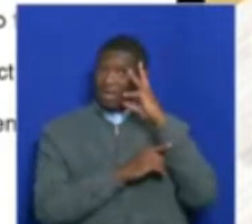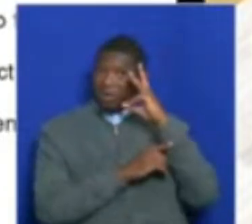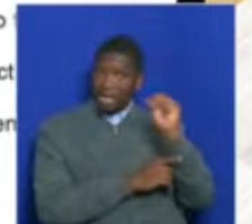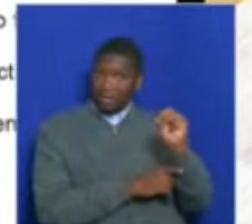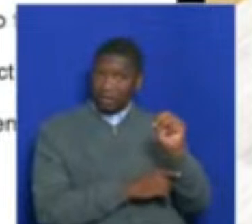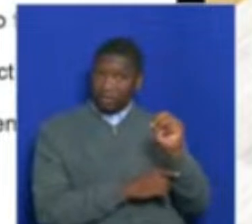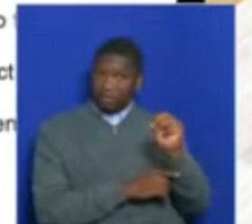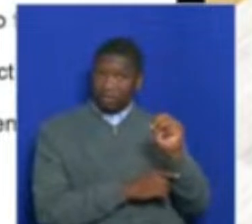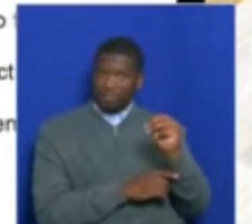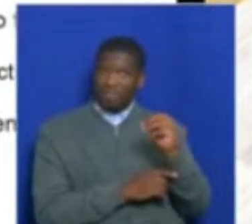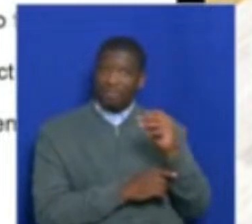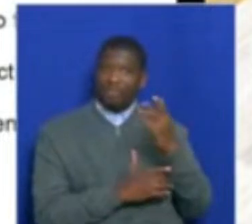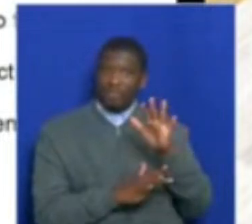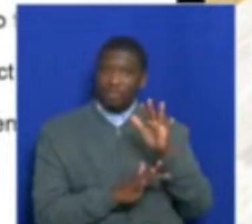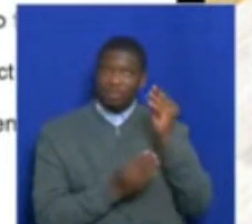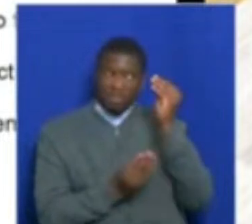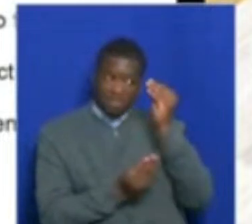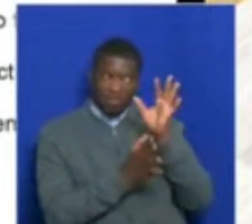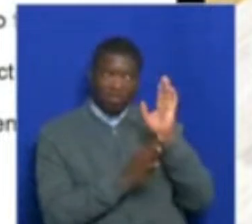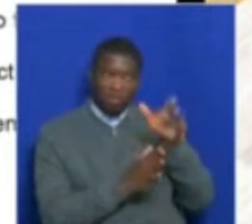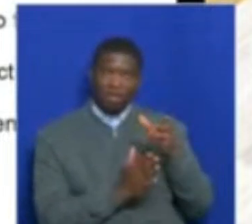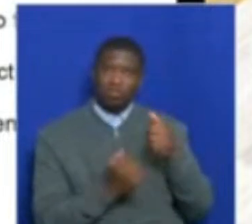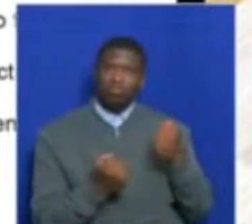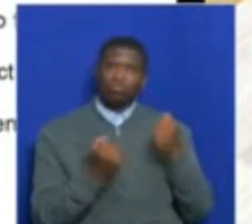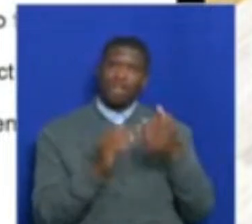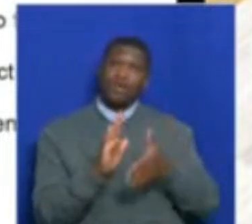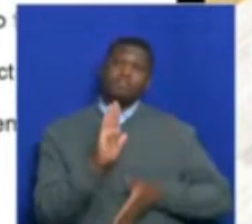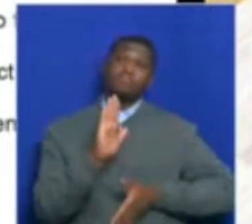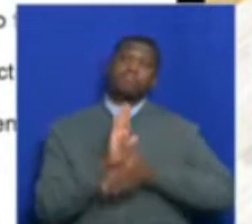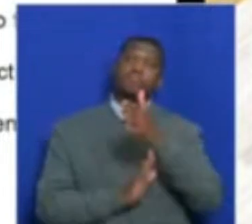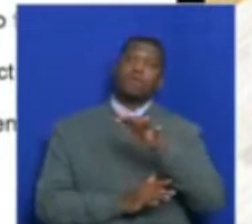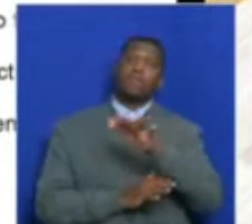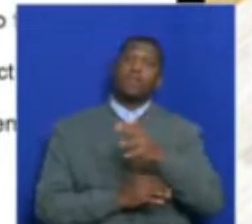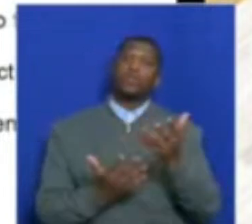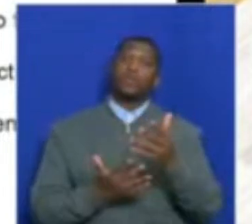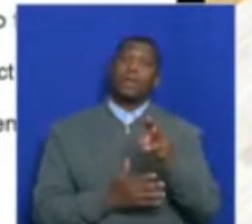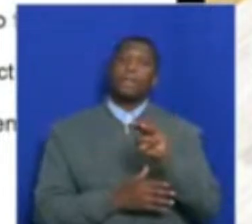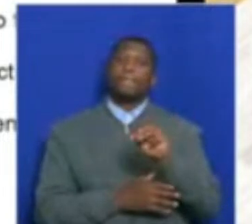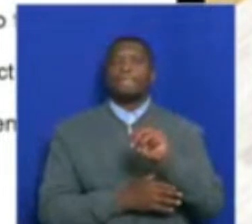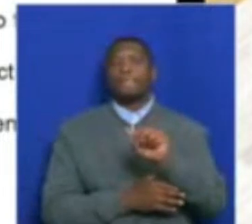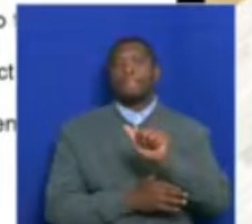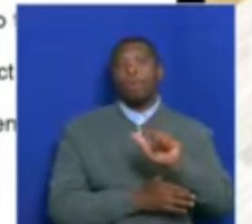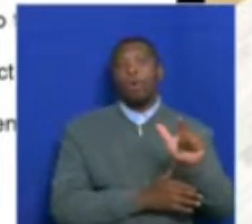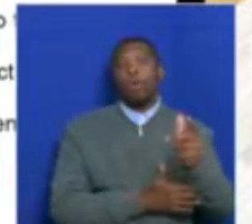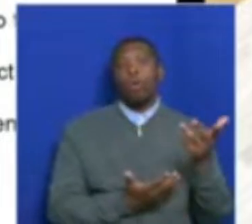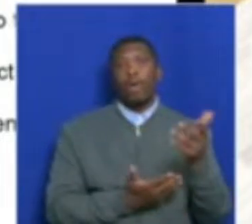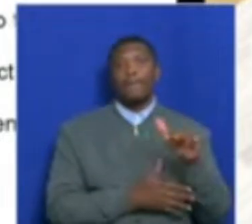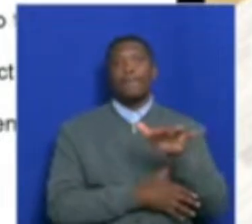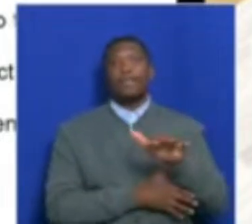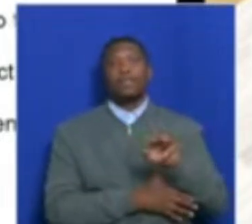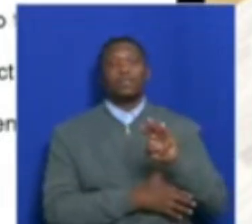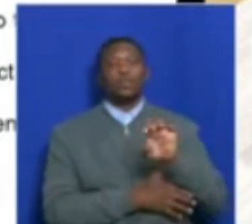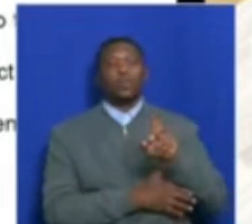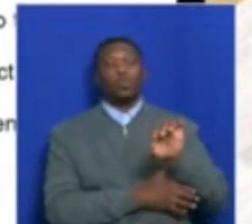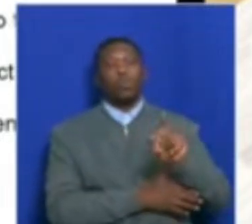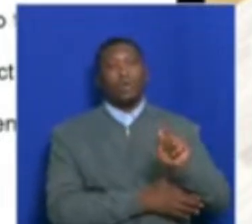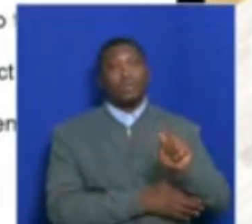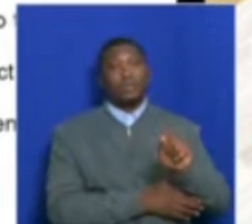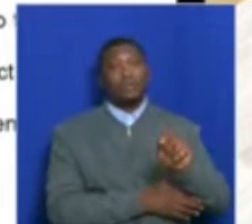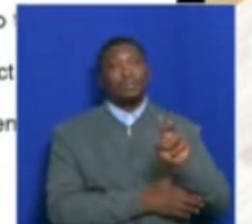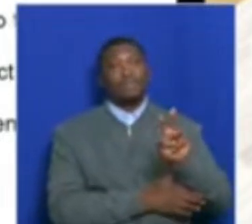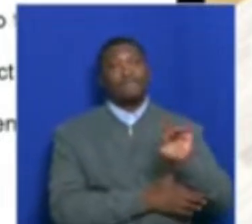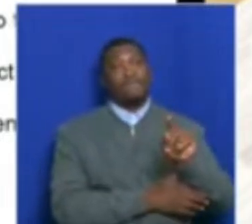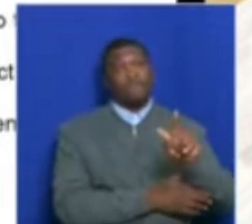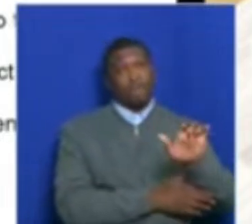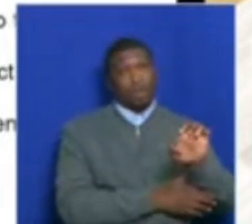informed him to drive off to the Pavilion shopping mall situated in Westville. The driver adhered to the instruction of the Provincial